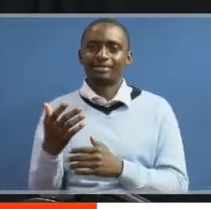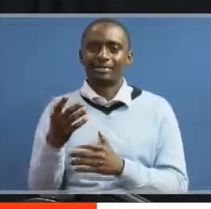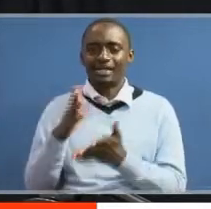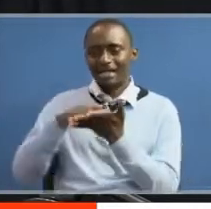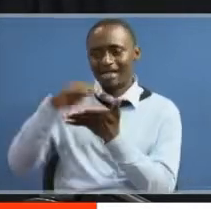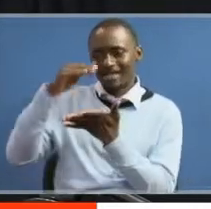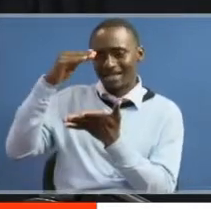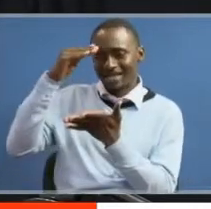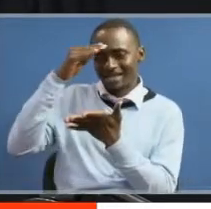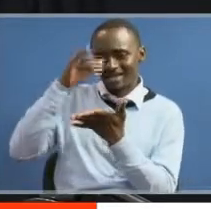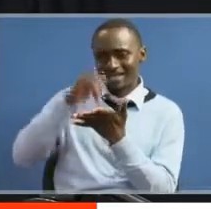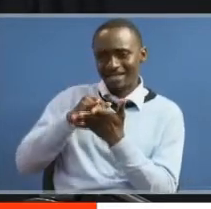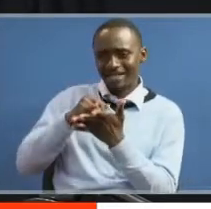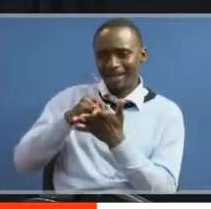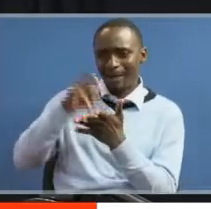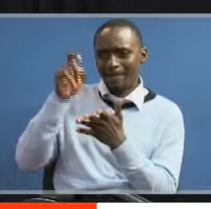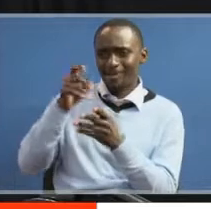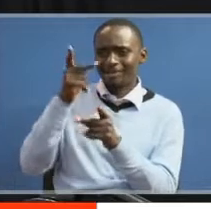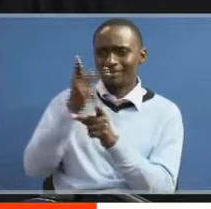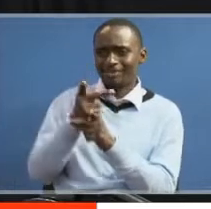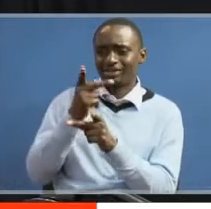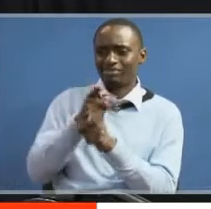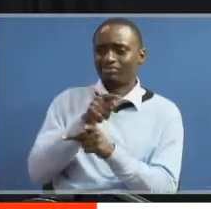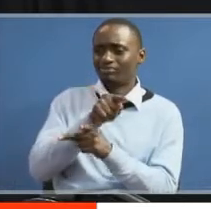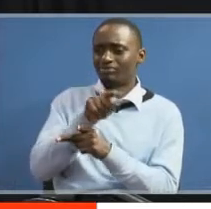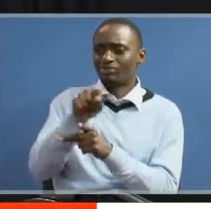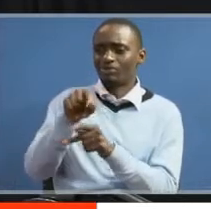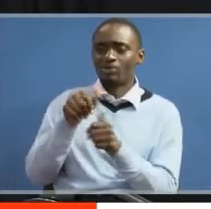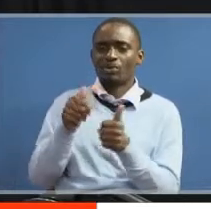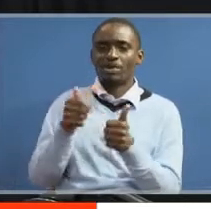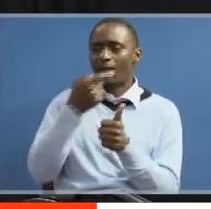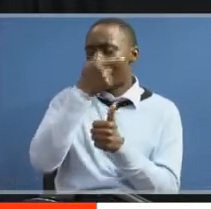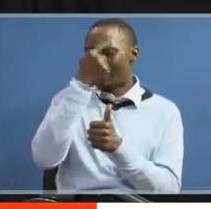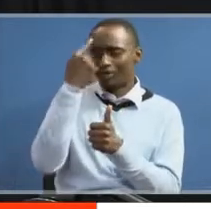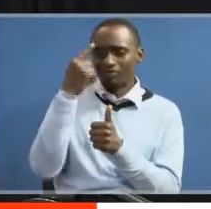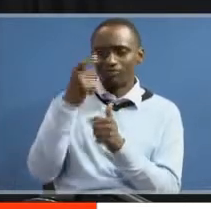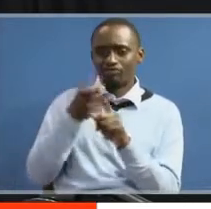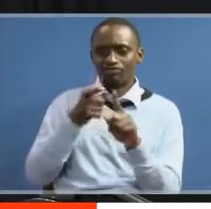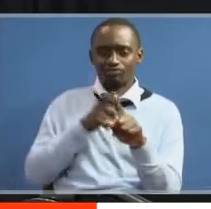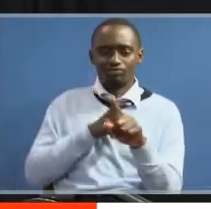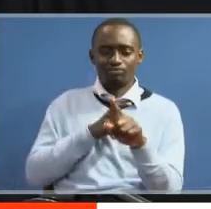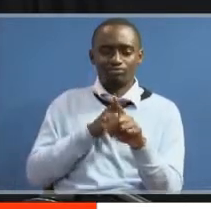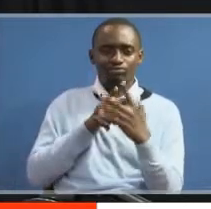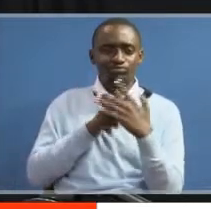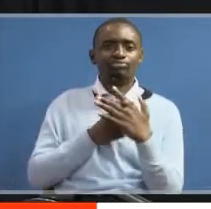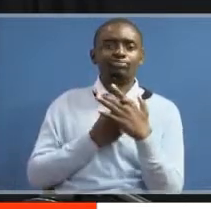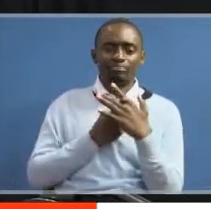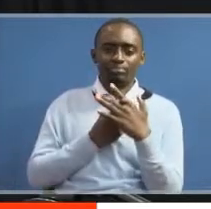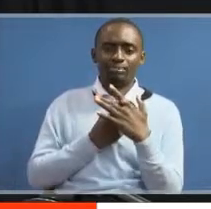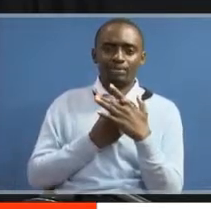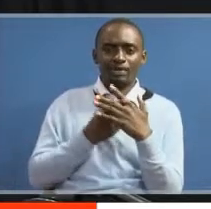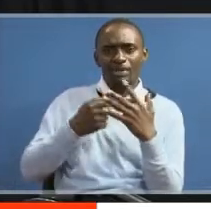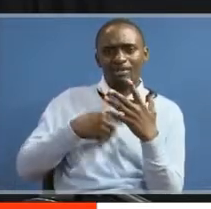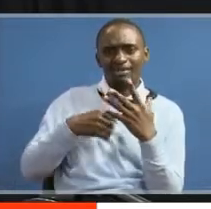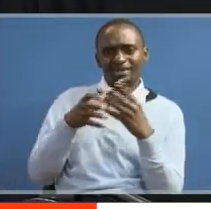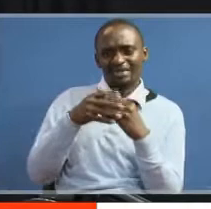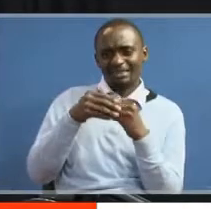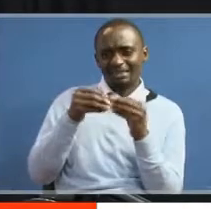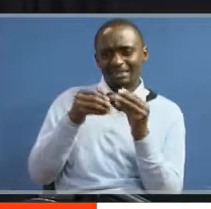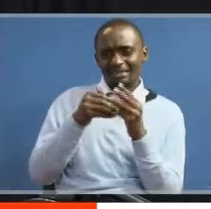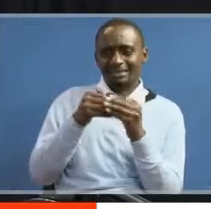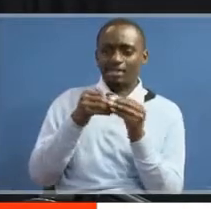learn that I had to keep those things very well. Because from the beginning, I will try to create an orderly